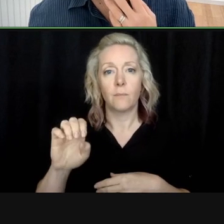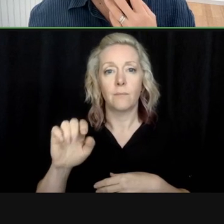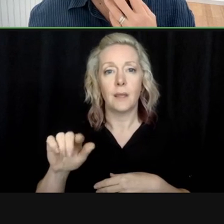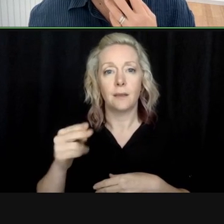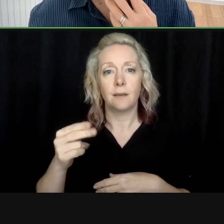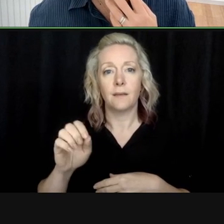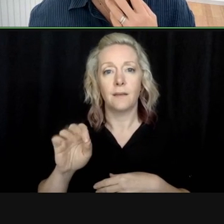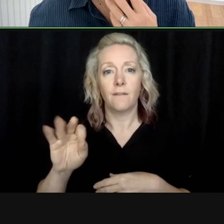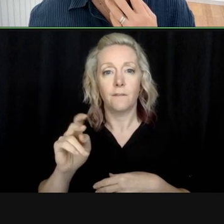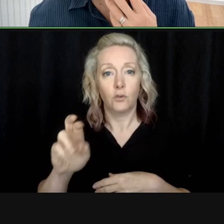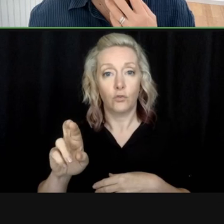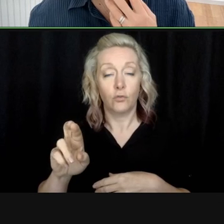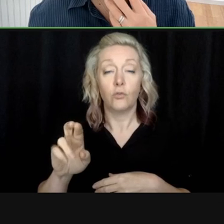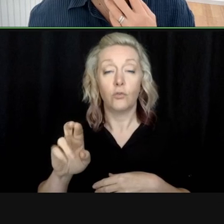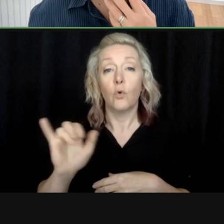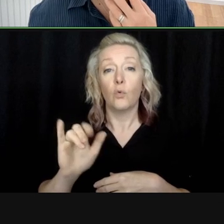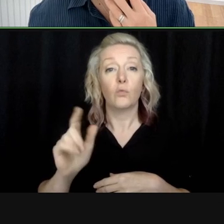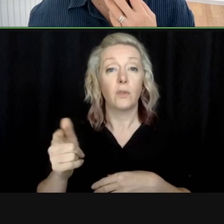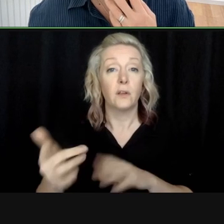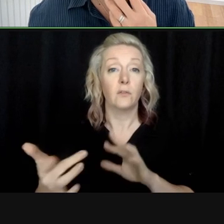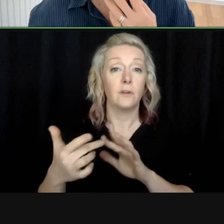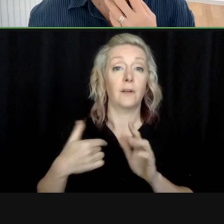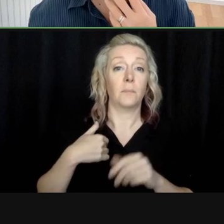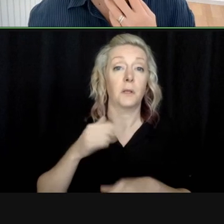But you can also reach out to me later.